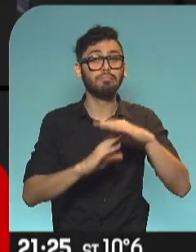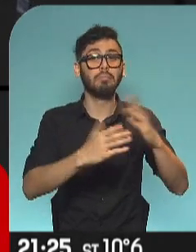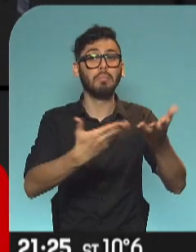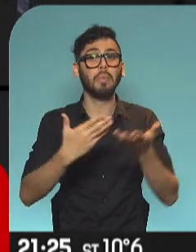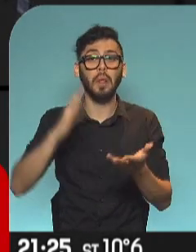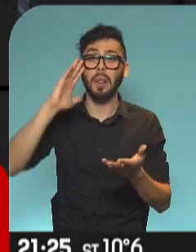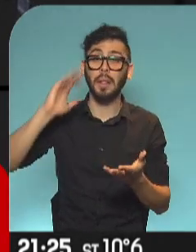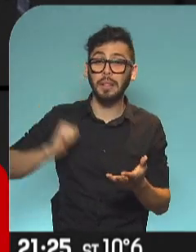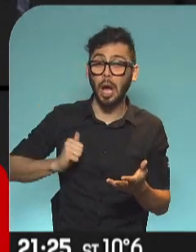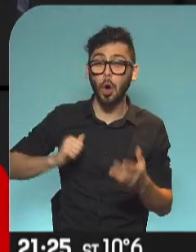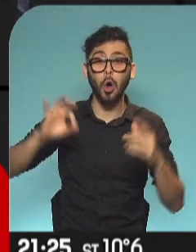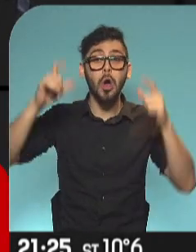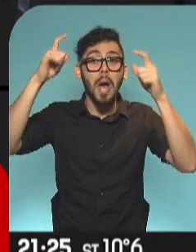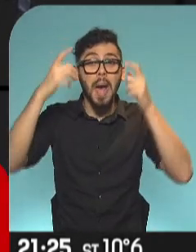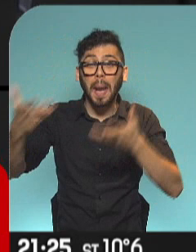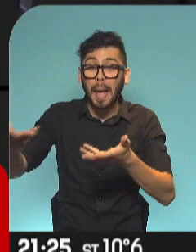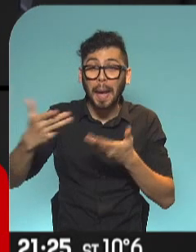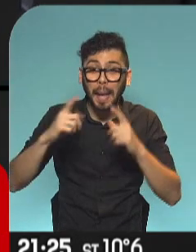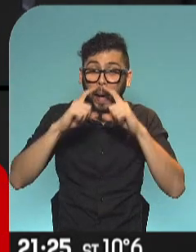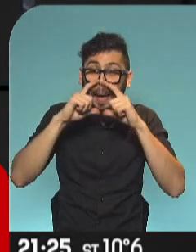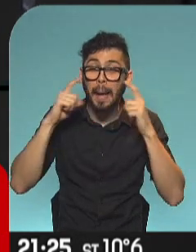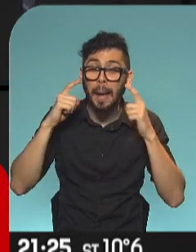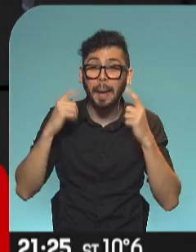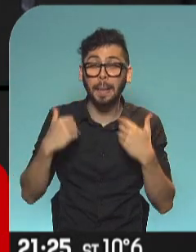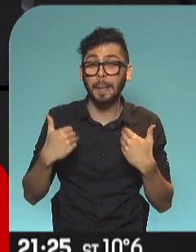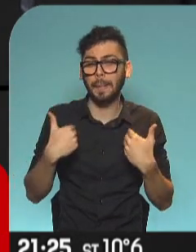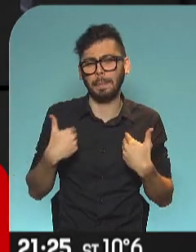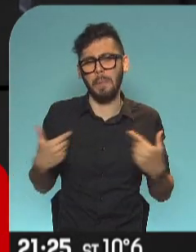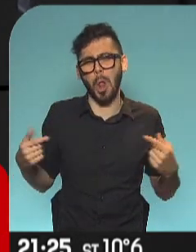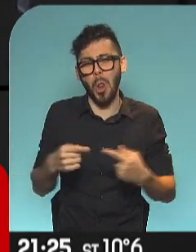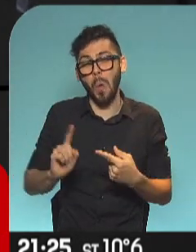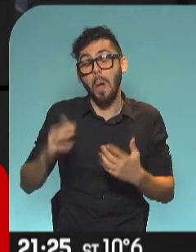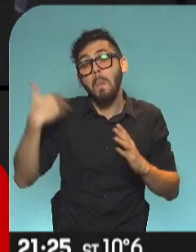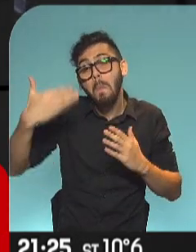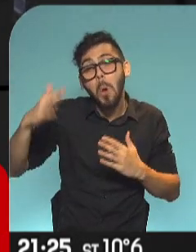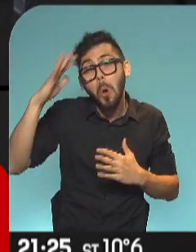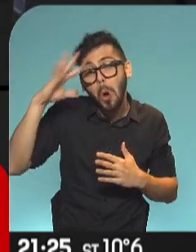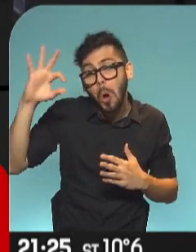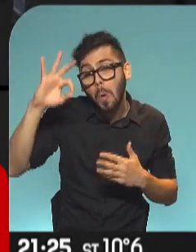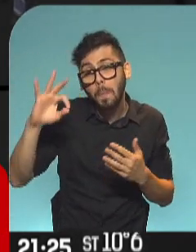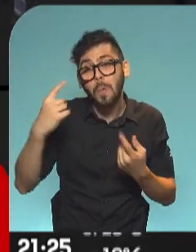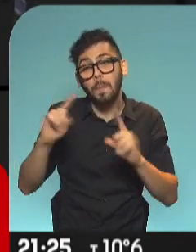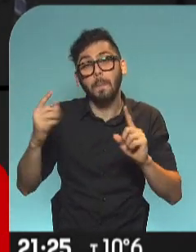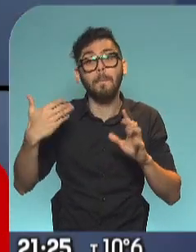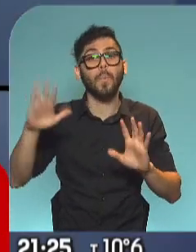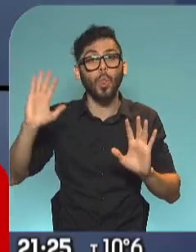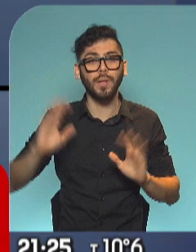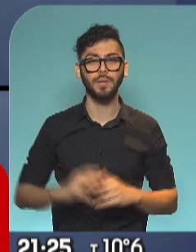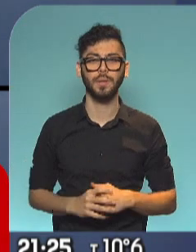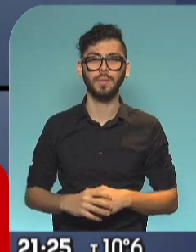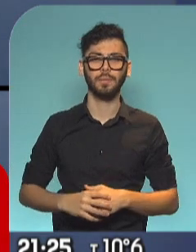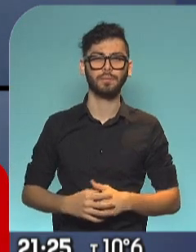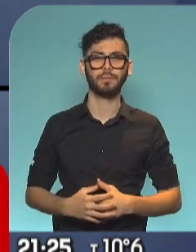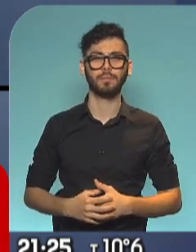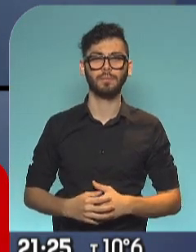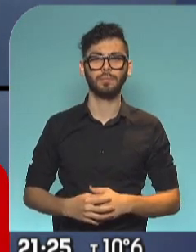dictators, kings, queens, I don't know, somehow I don't see it for myself. Maybe I'll change my mind. Right,